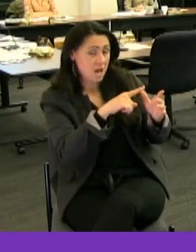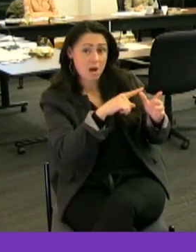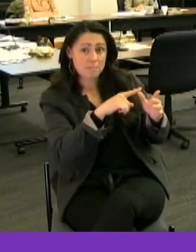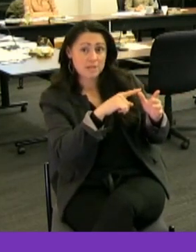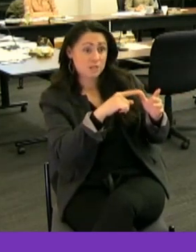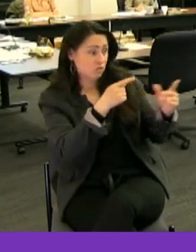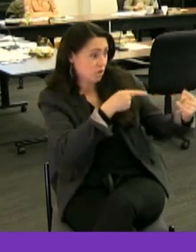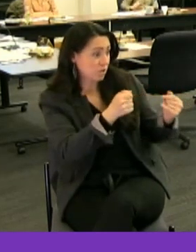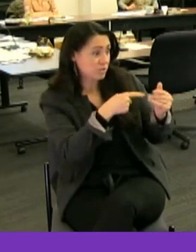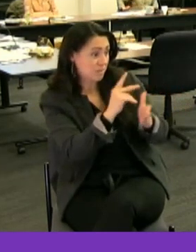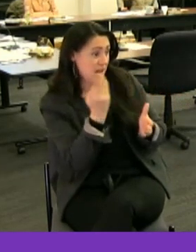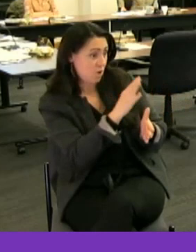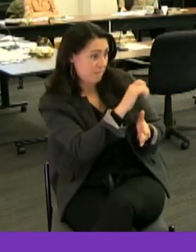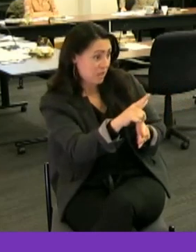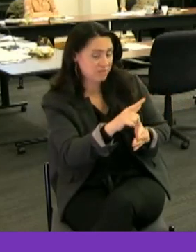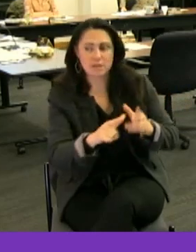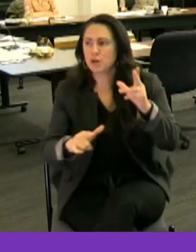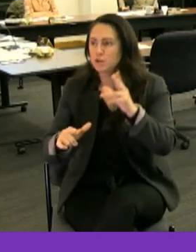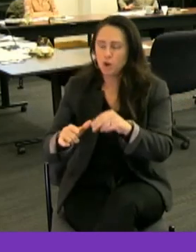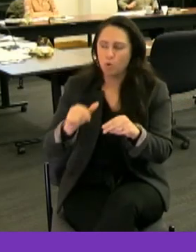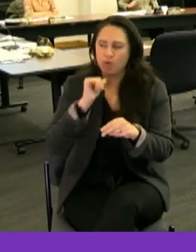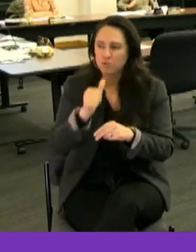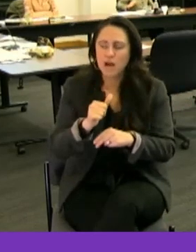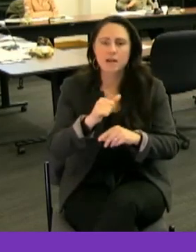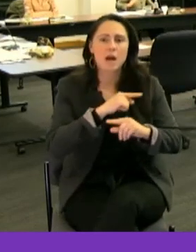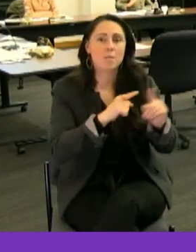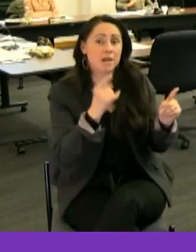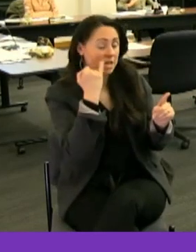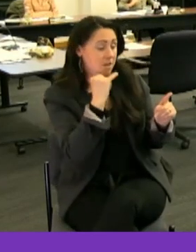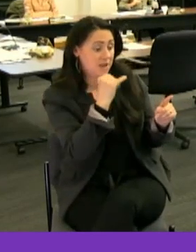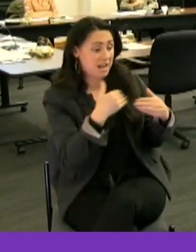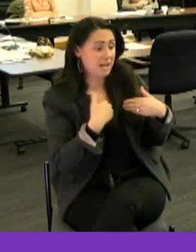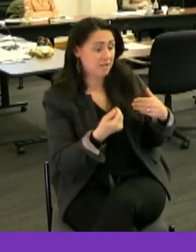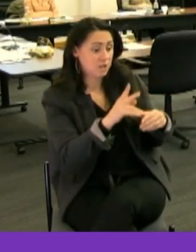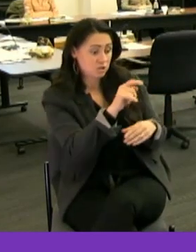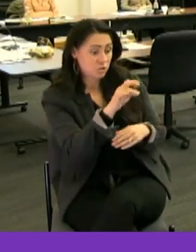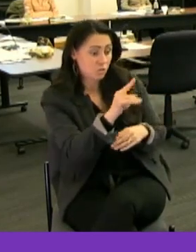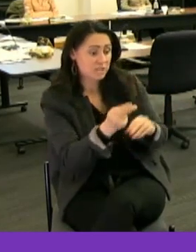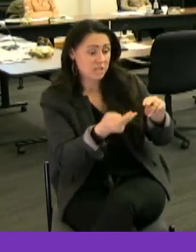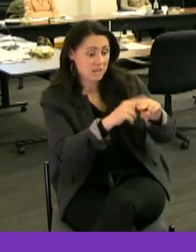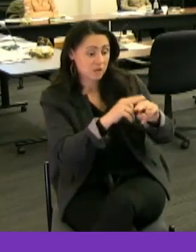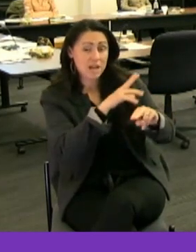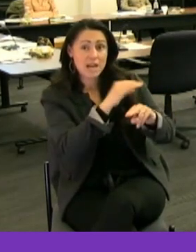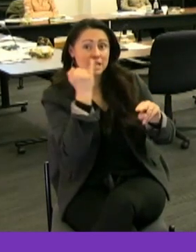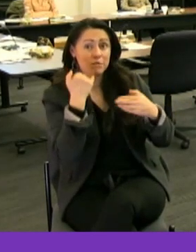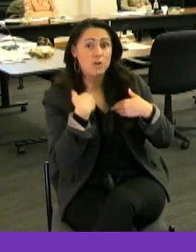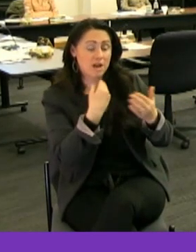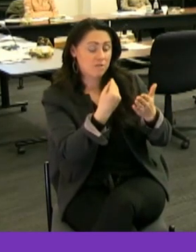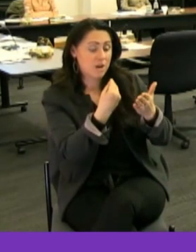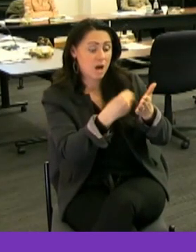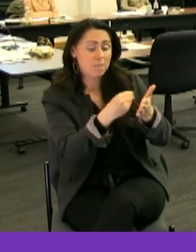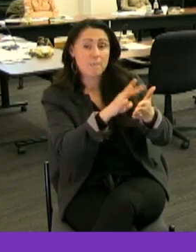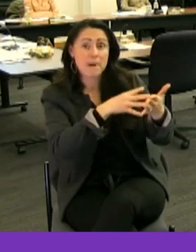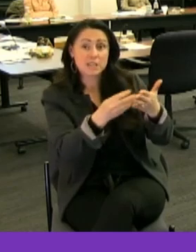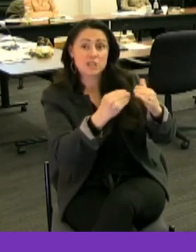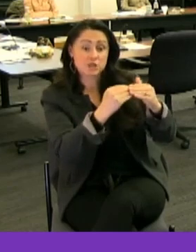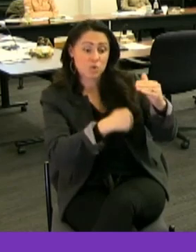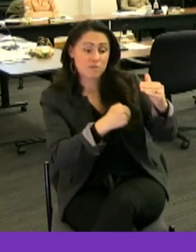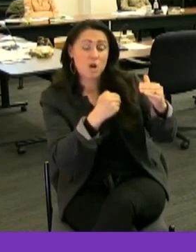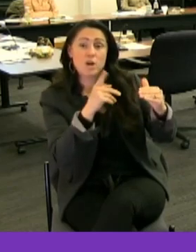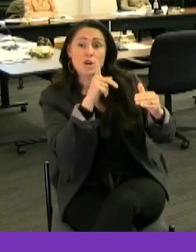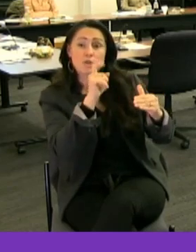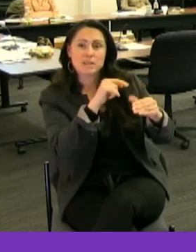not. But if we don't have the tuition increase and we have a budget shortfall, We you're won't. asking about cutting.